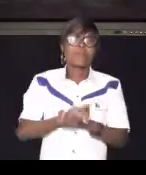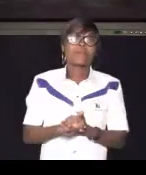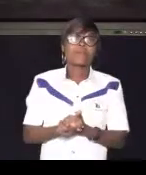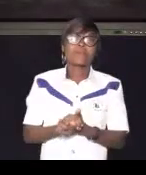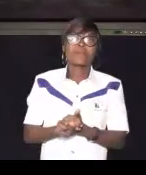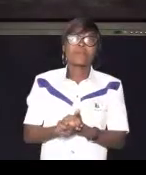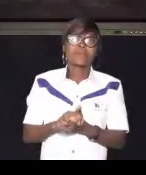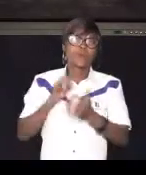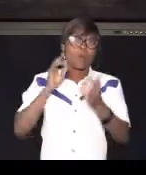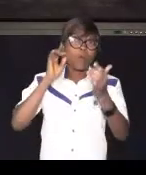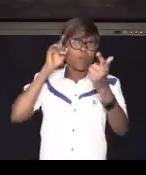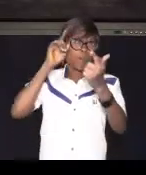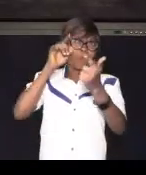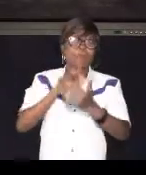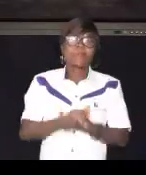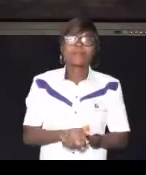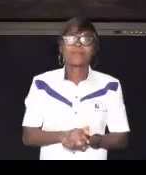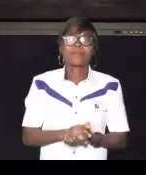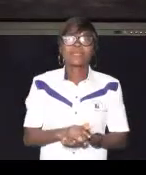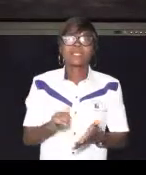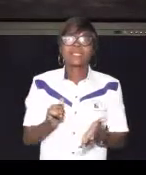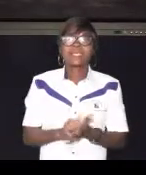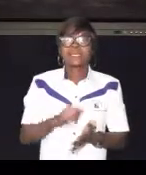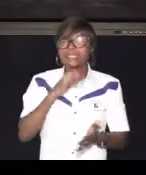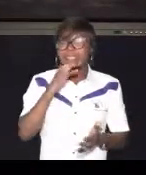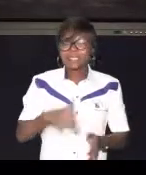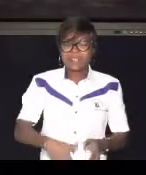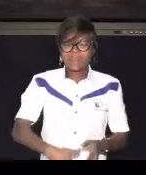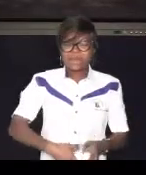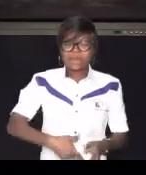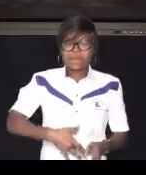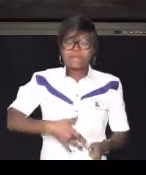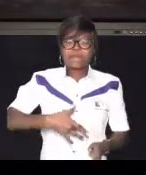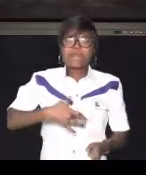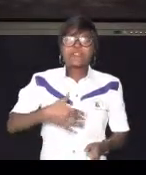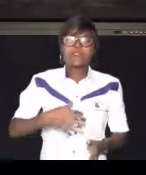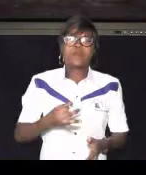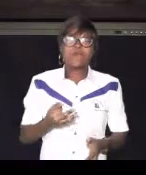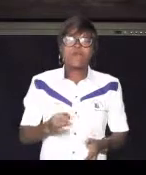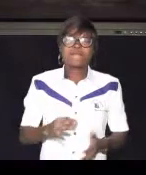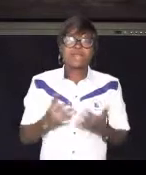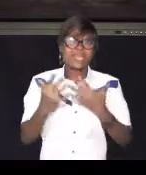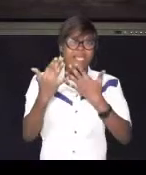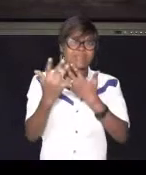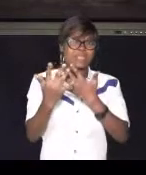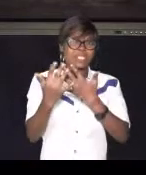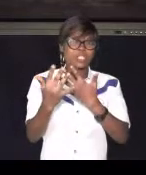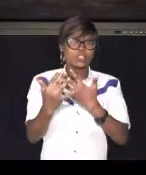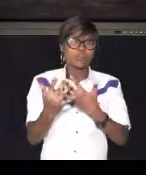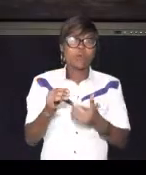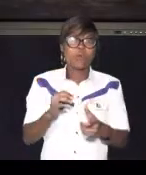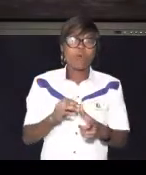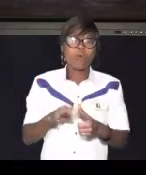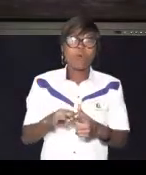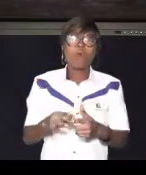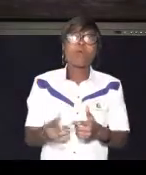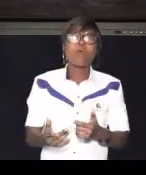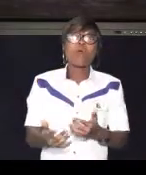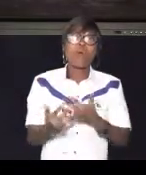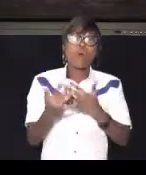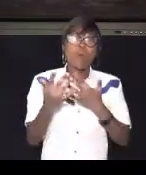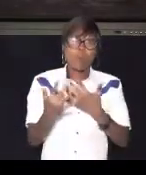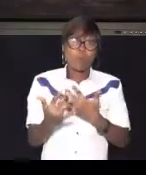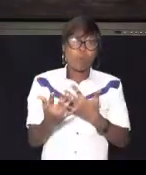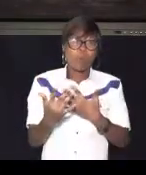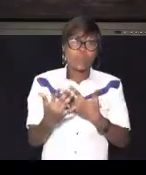Hope. Hope. That is a feeling of expectation and desire for a particular